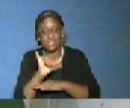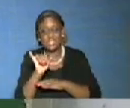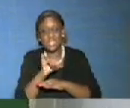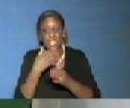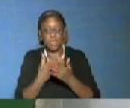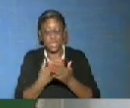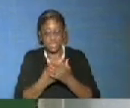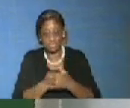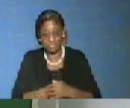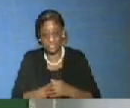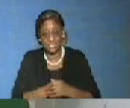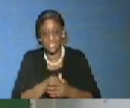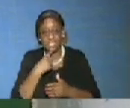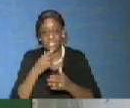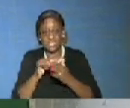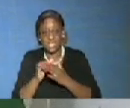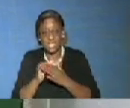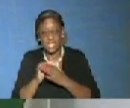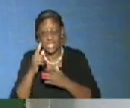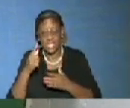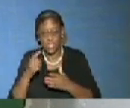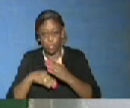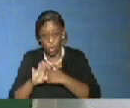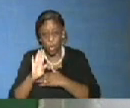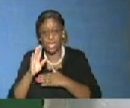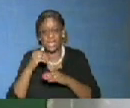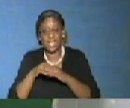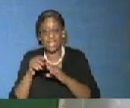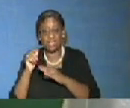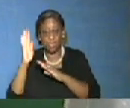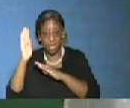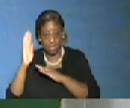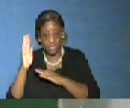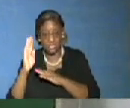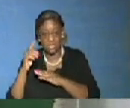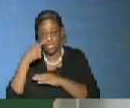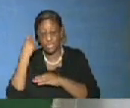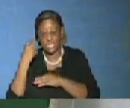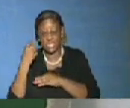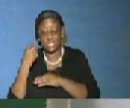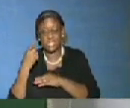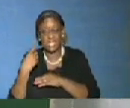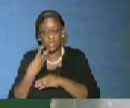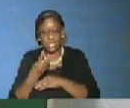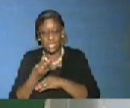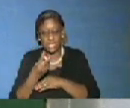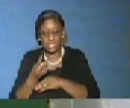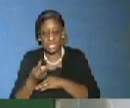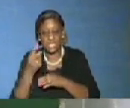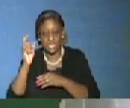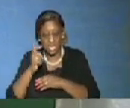A family islander by birth, Taylor says he remains in the business simply because he sees the service as a necessity for